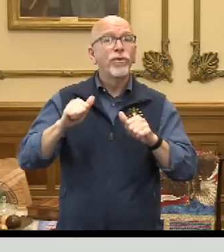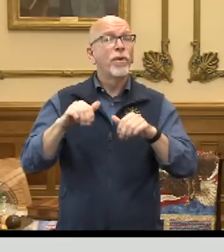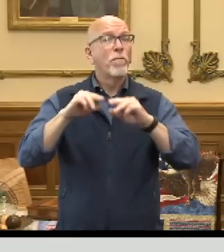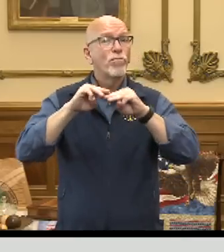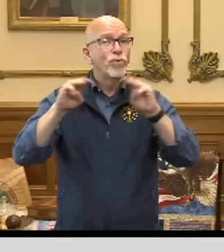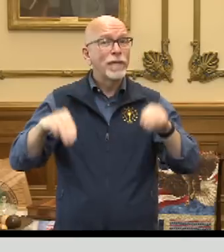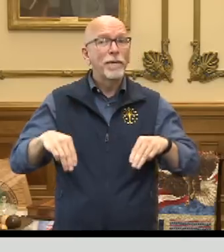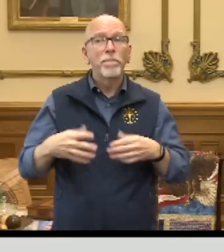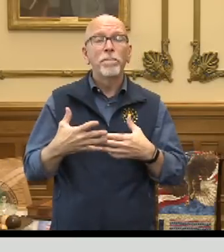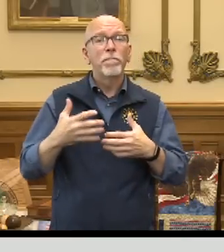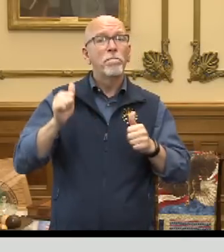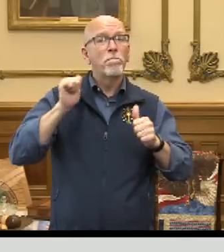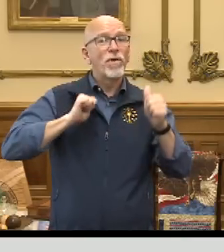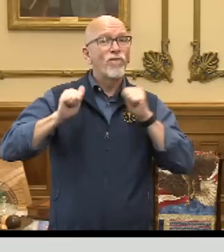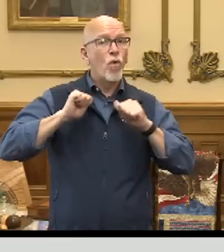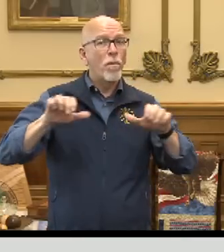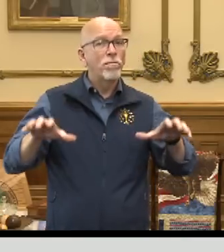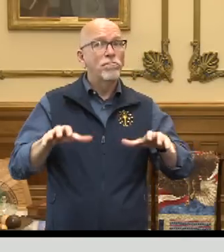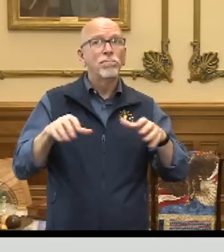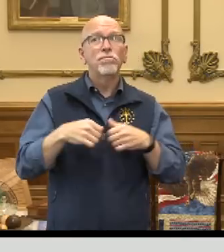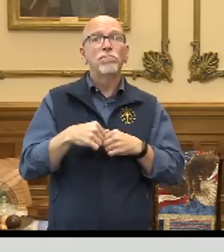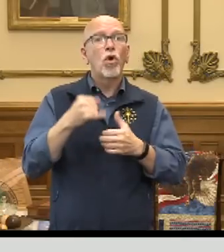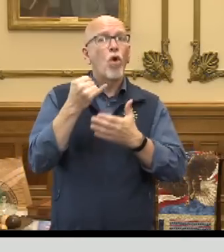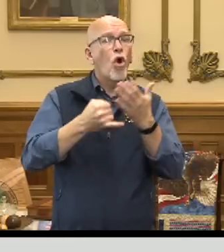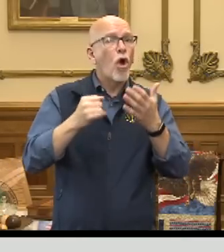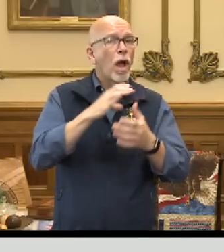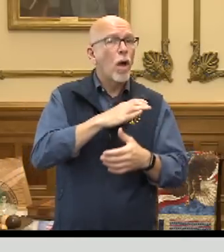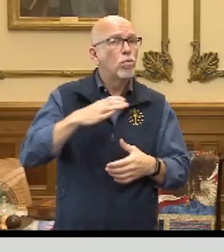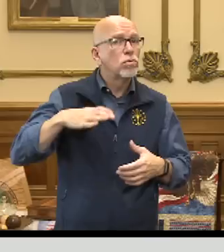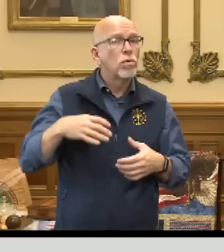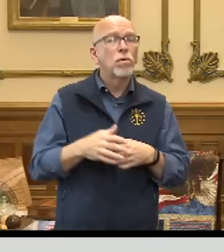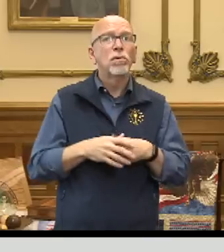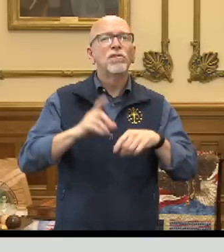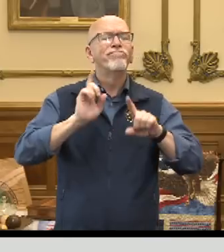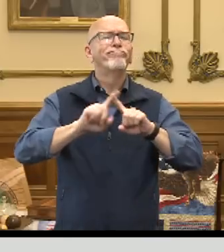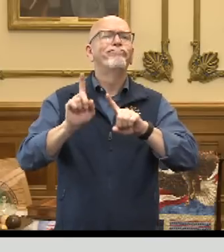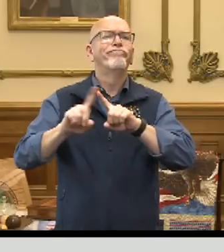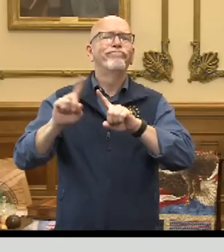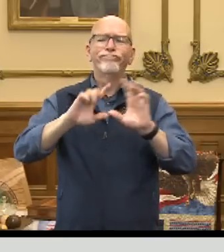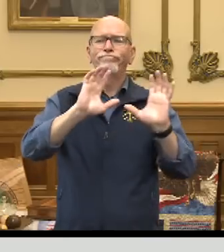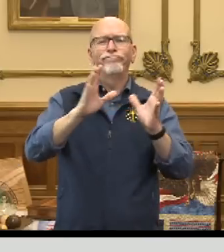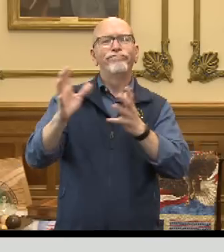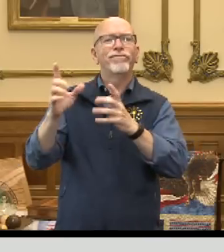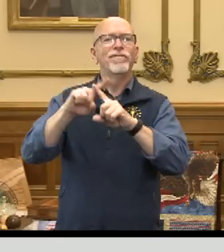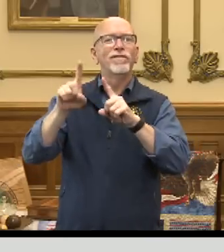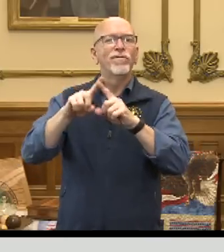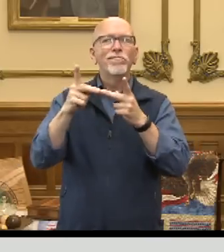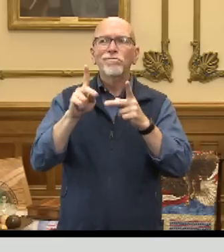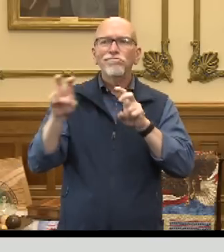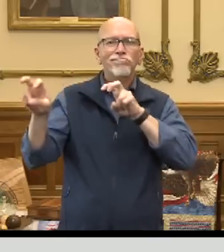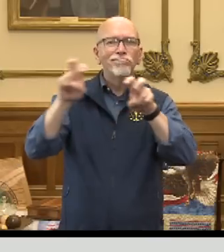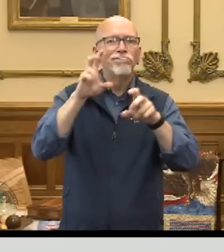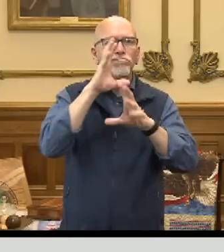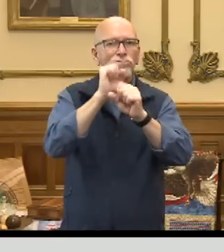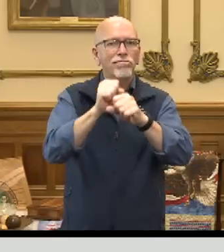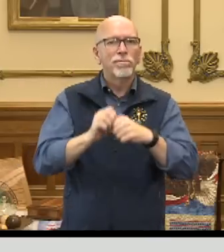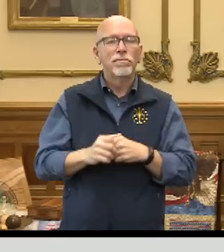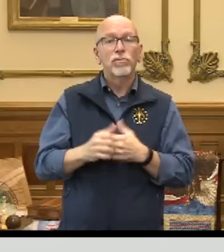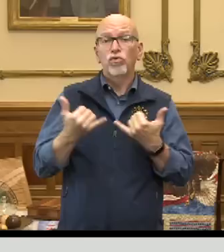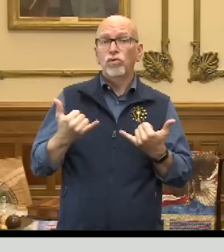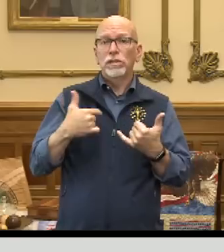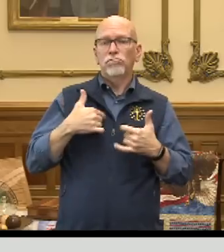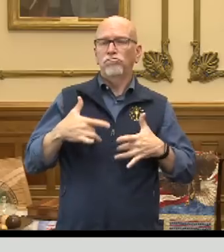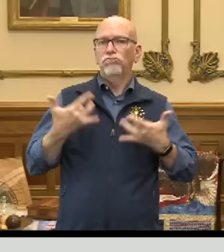museums, performing arts, arts councils, and a wide range of other Hoosier attractions. Today, we're